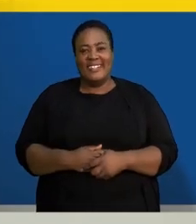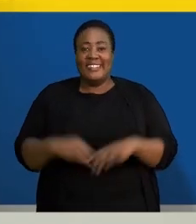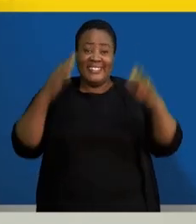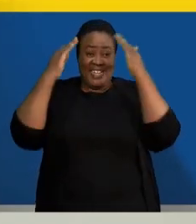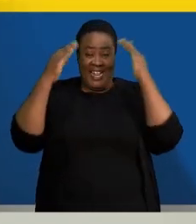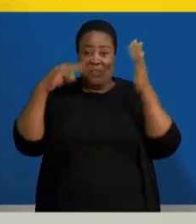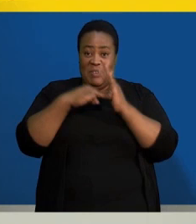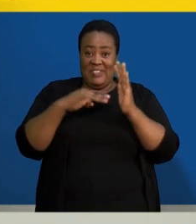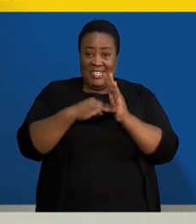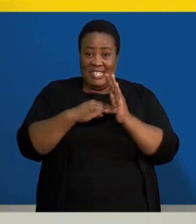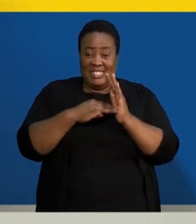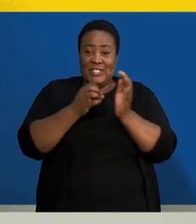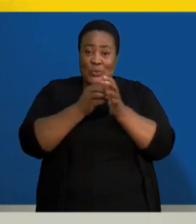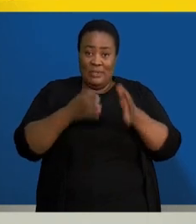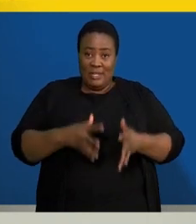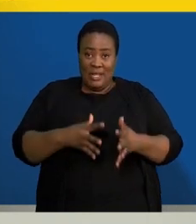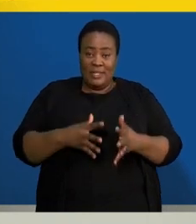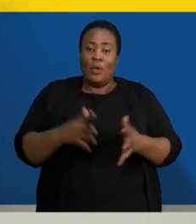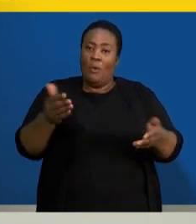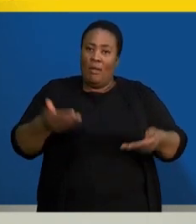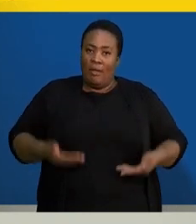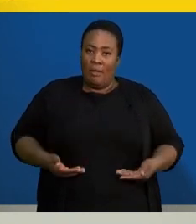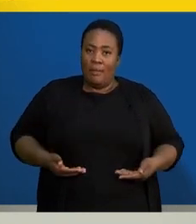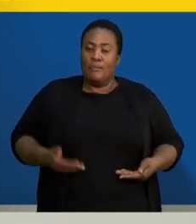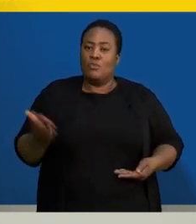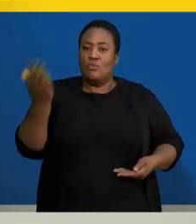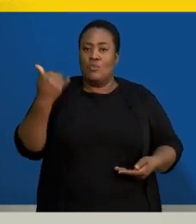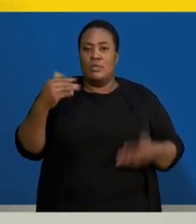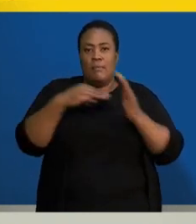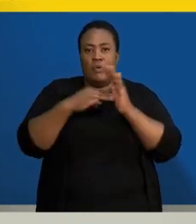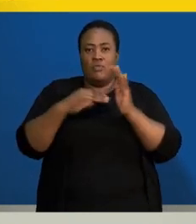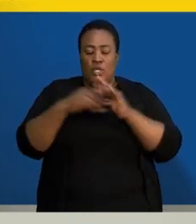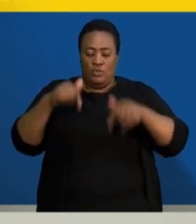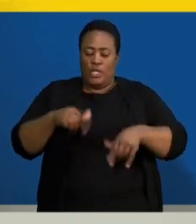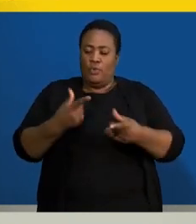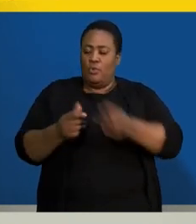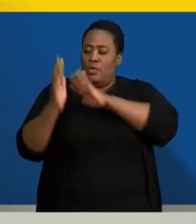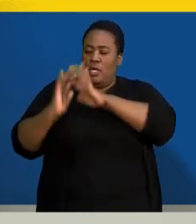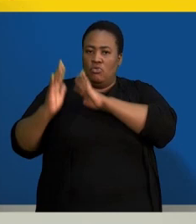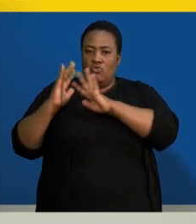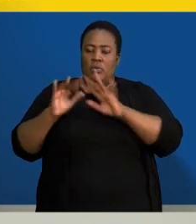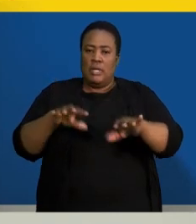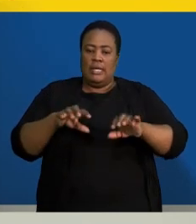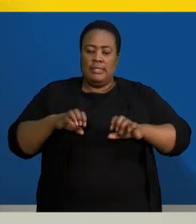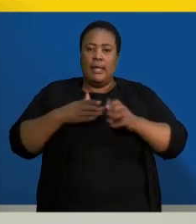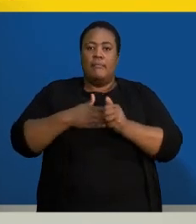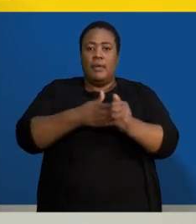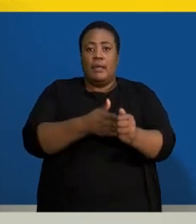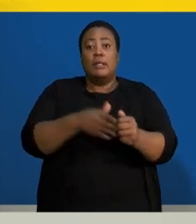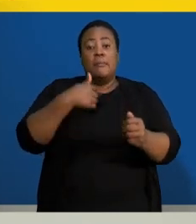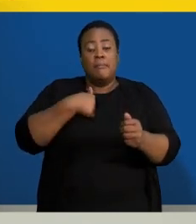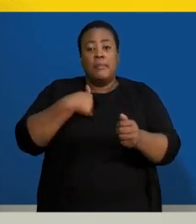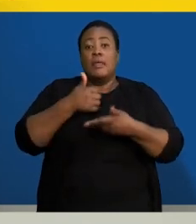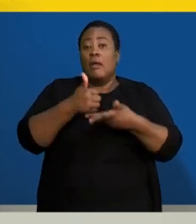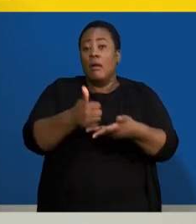Matrix and welcome to Was a Matrix. Today we're doing our history exam guide. My name is Looney and I will be assisting you to